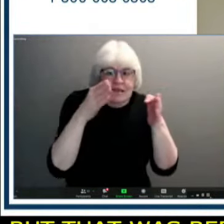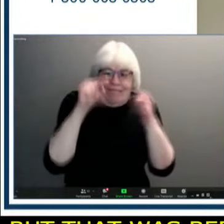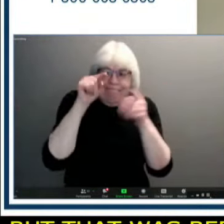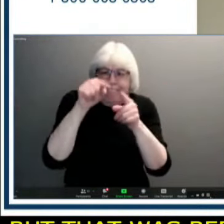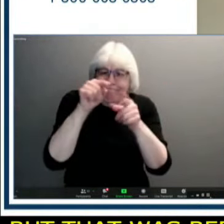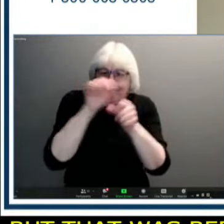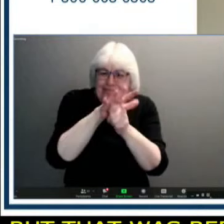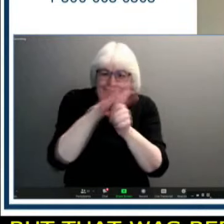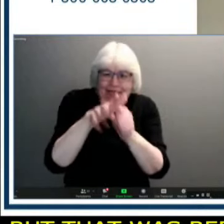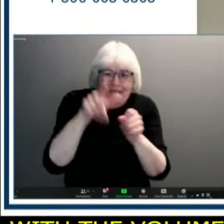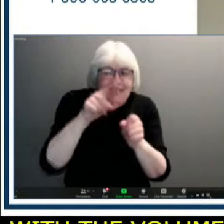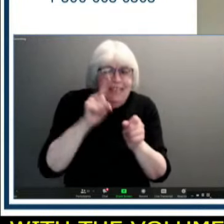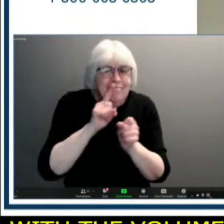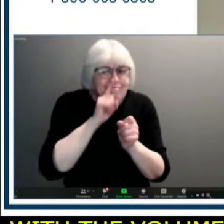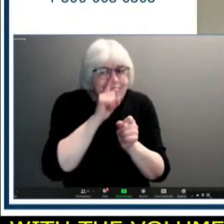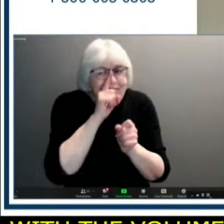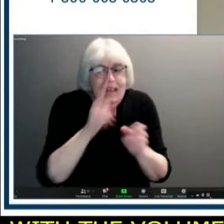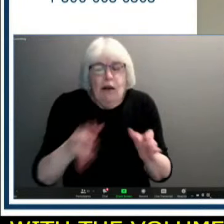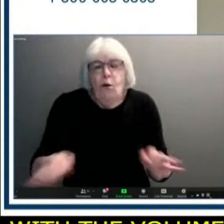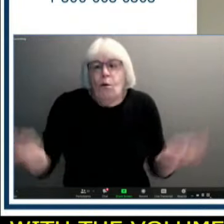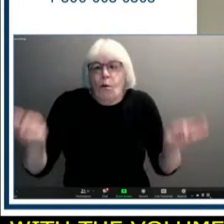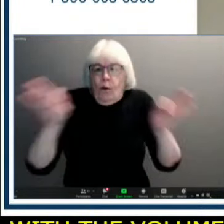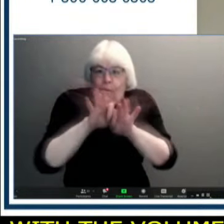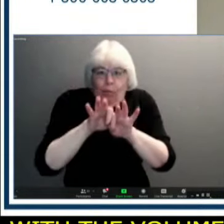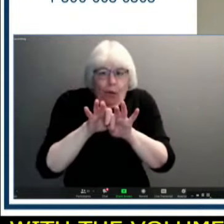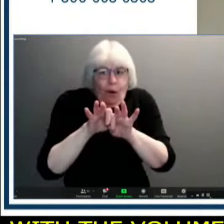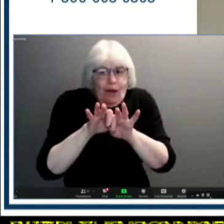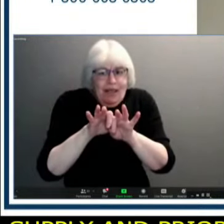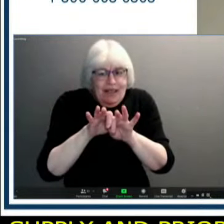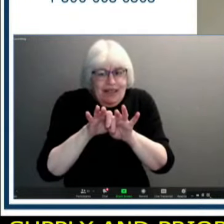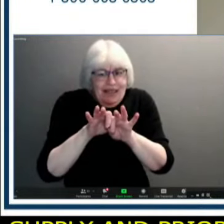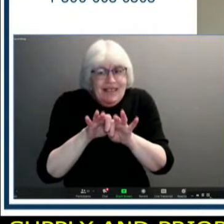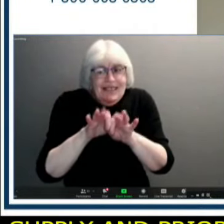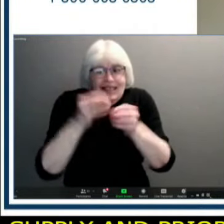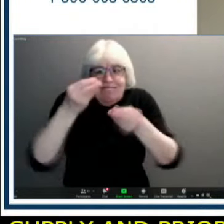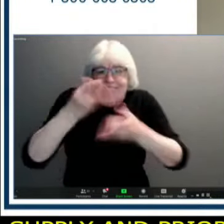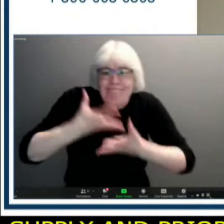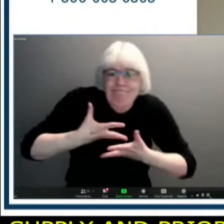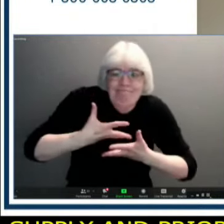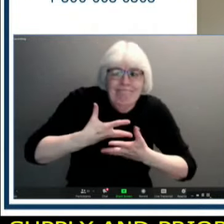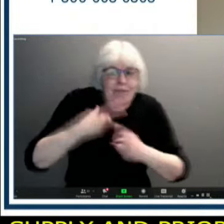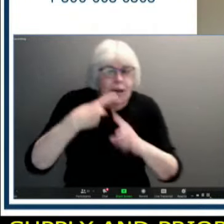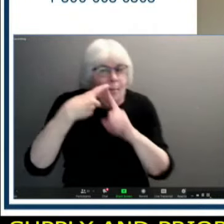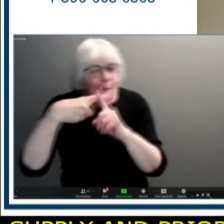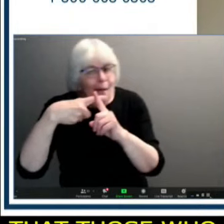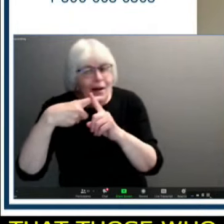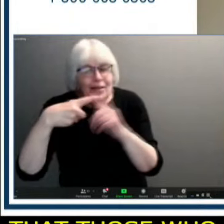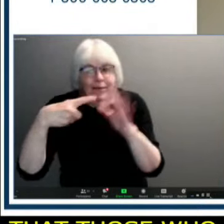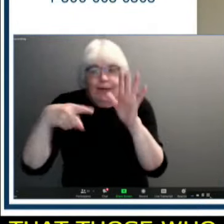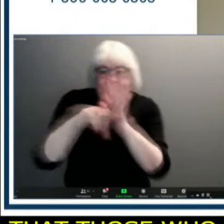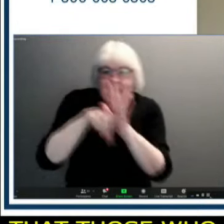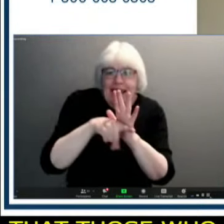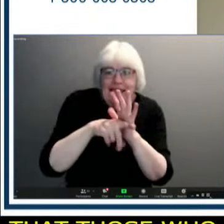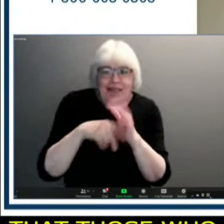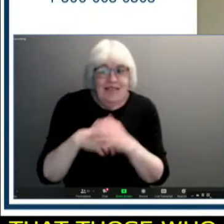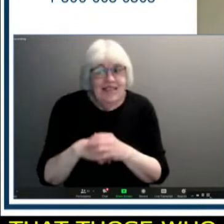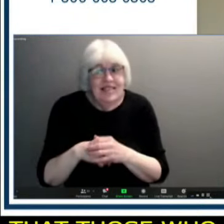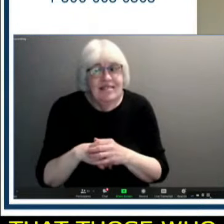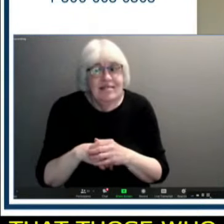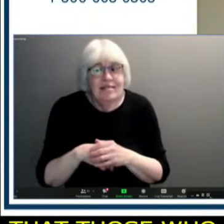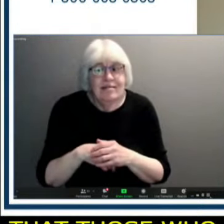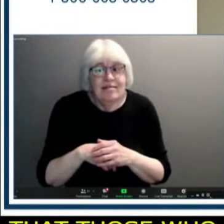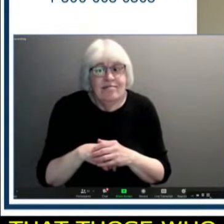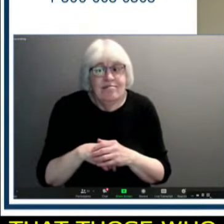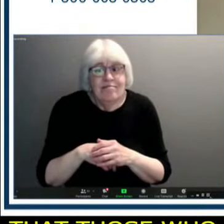need a test get one and get a timely return of their result. So this means we will no longer make rapid tests widely